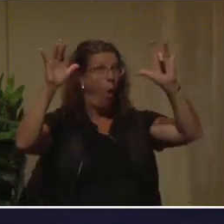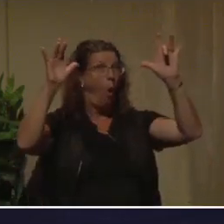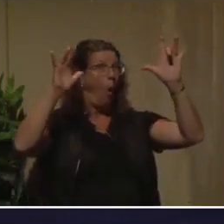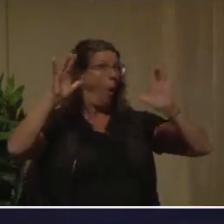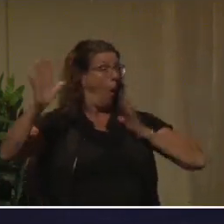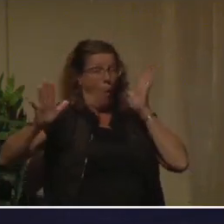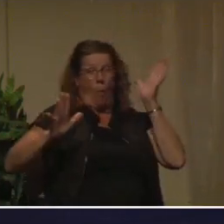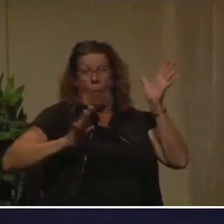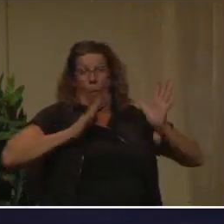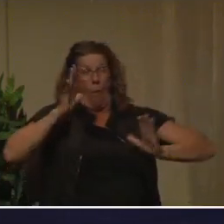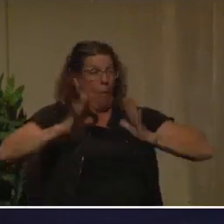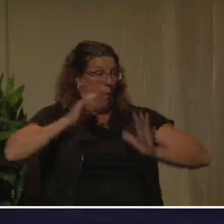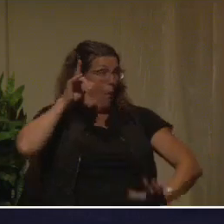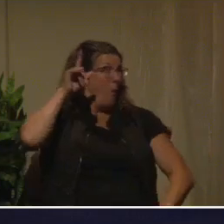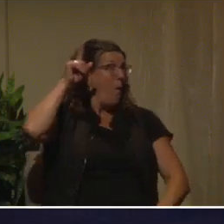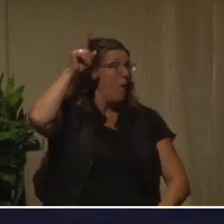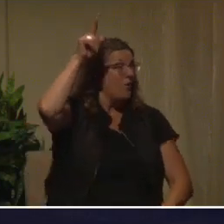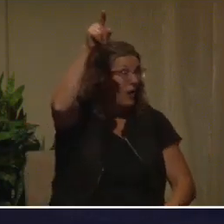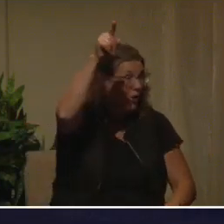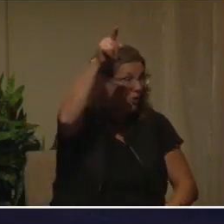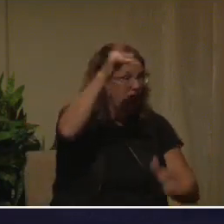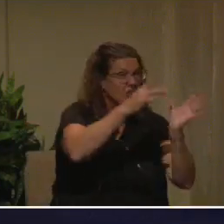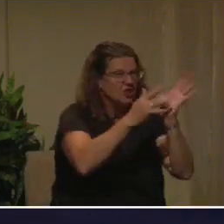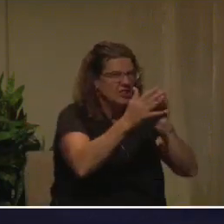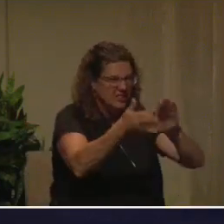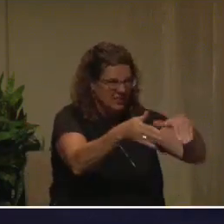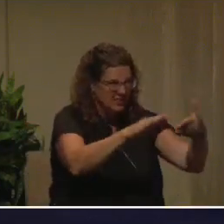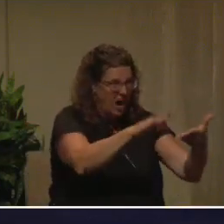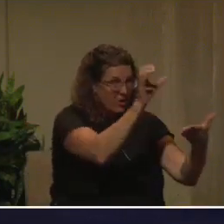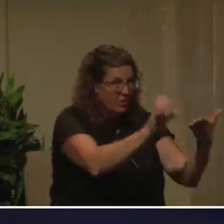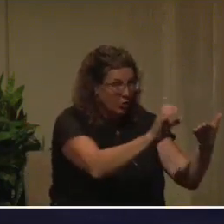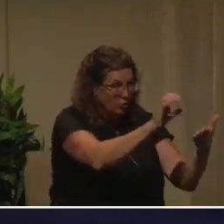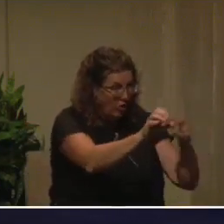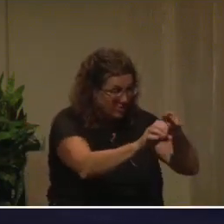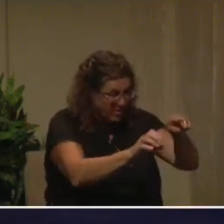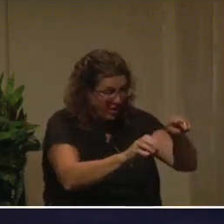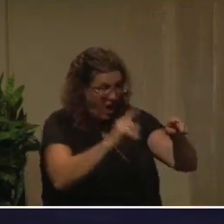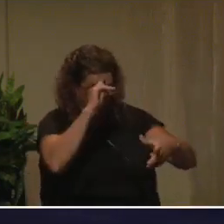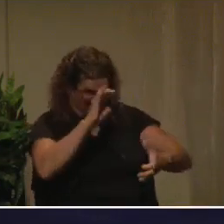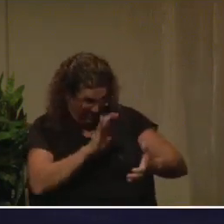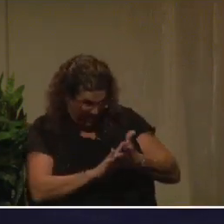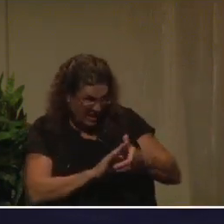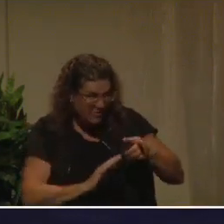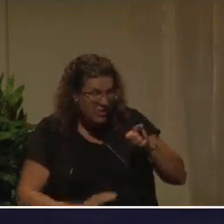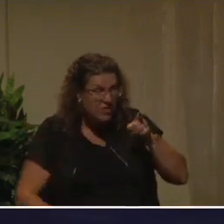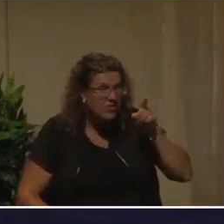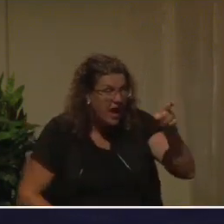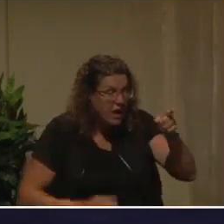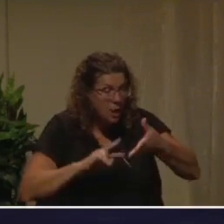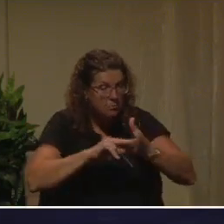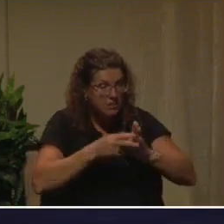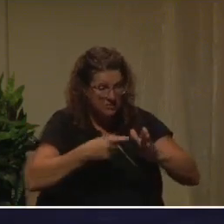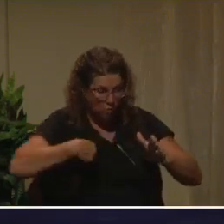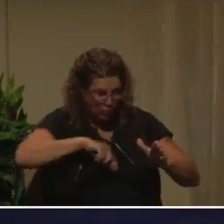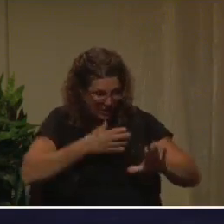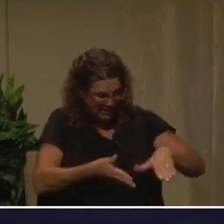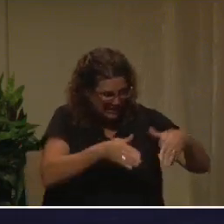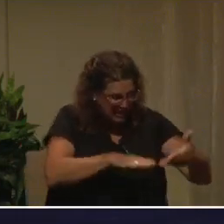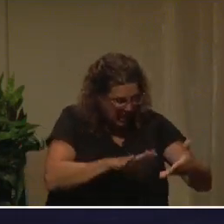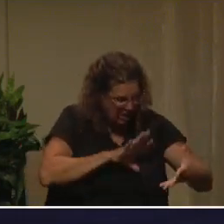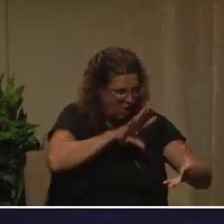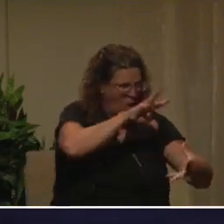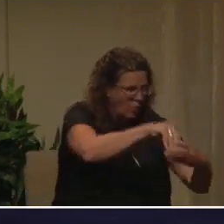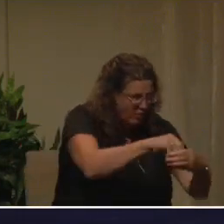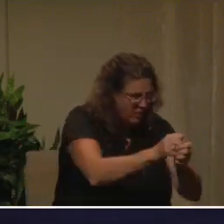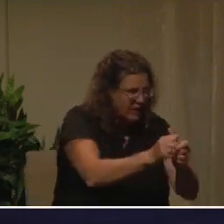cross. And if we have faith in Jesus, then the Bible says, and we died with him. He brought us with him in